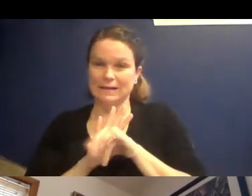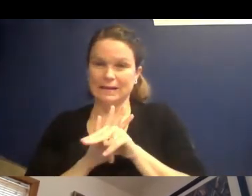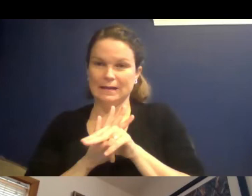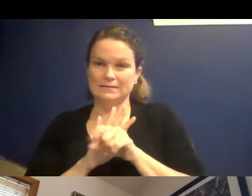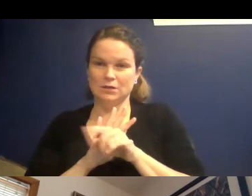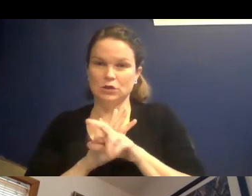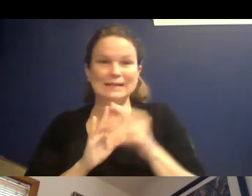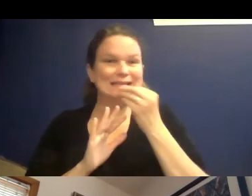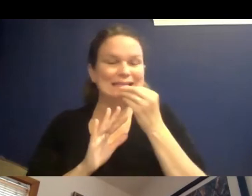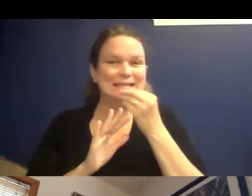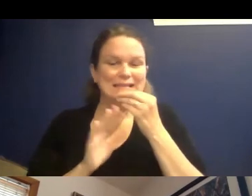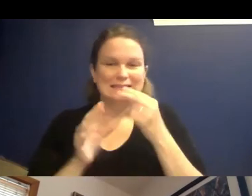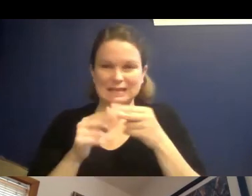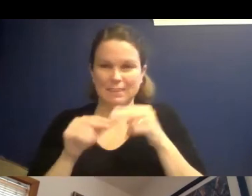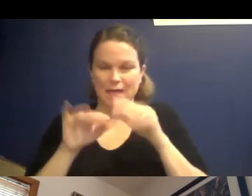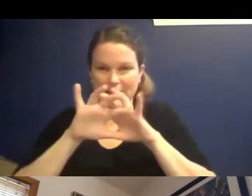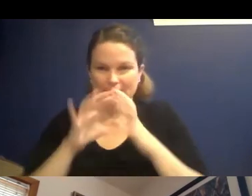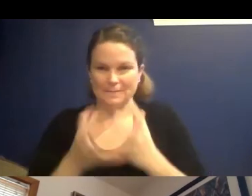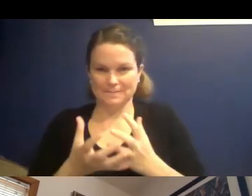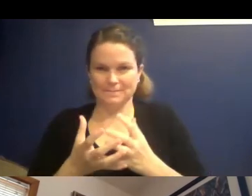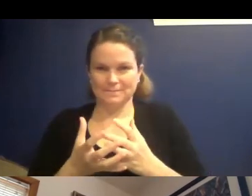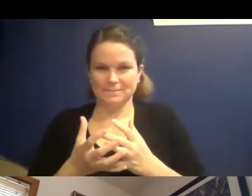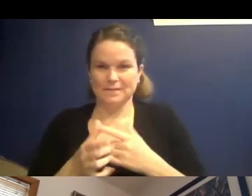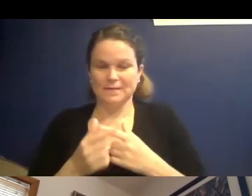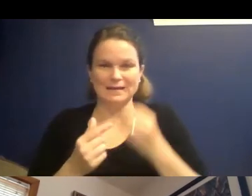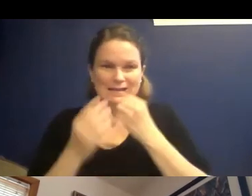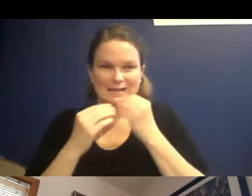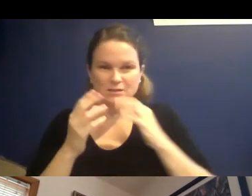the egg case and then begins to eat the leaf around it.